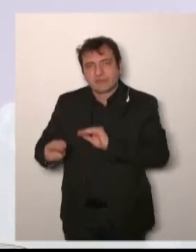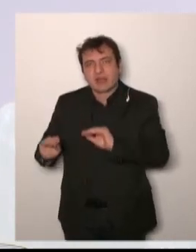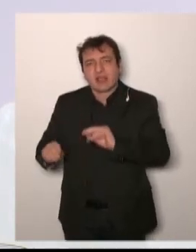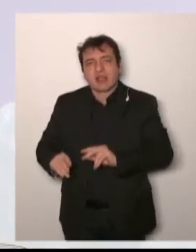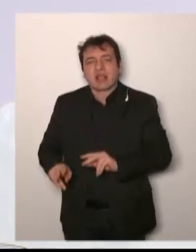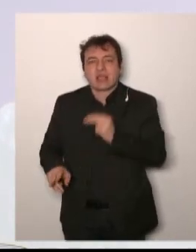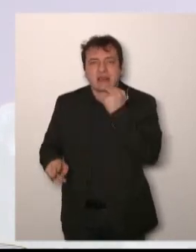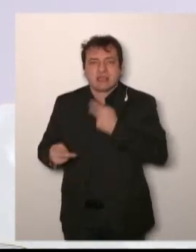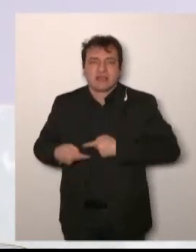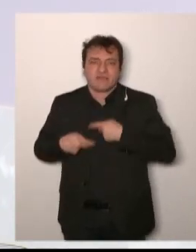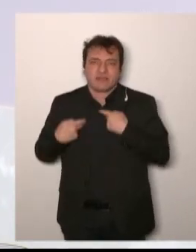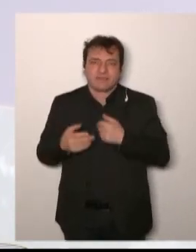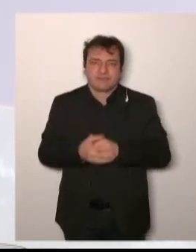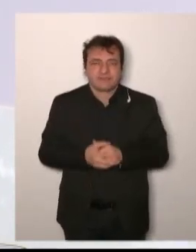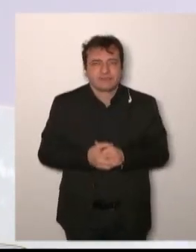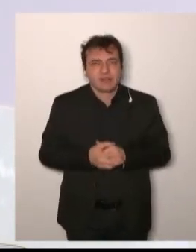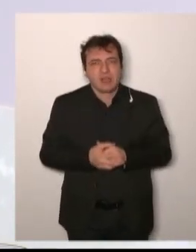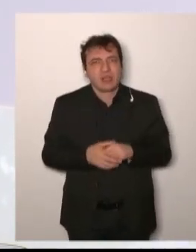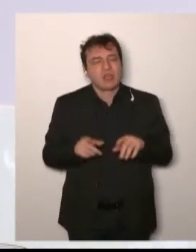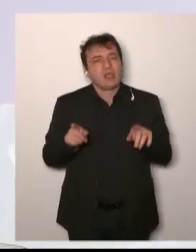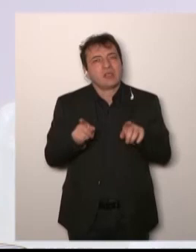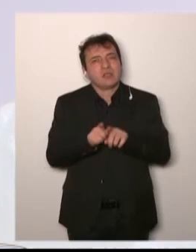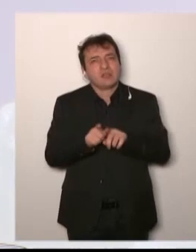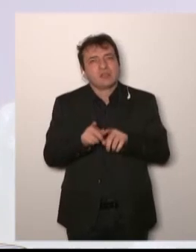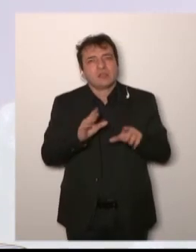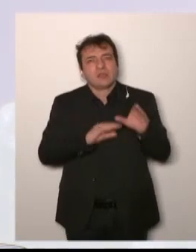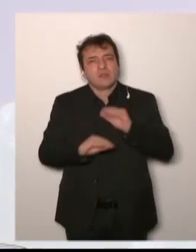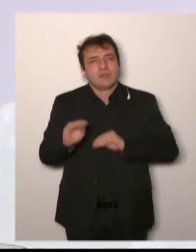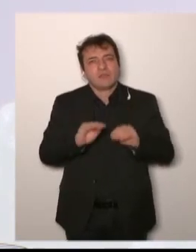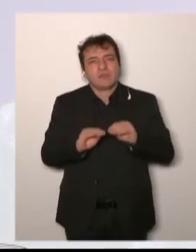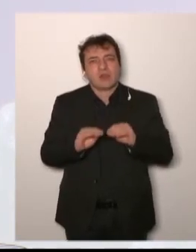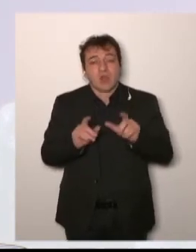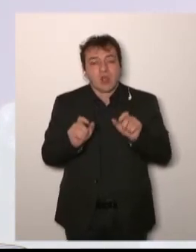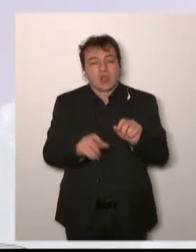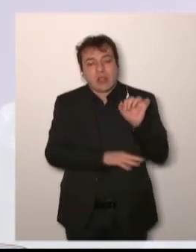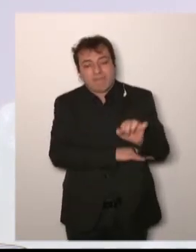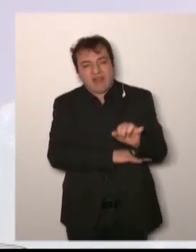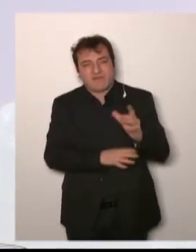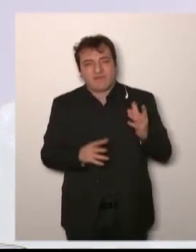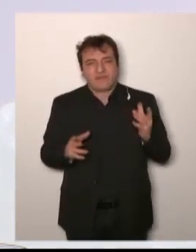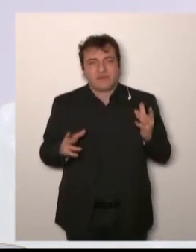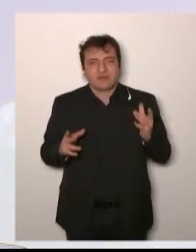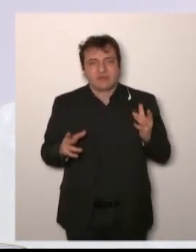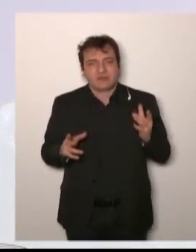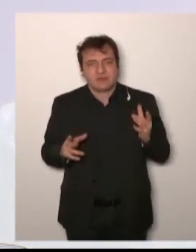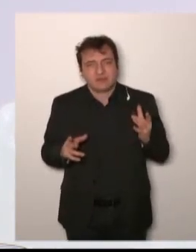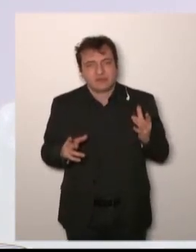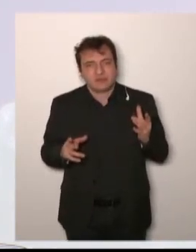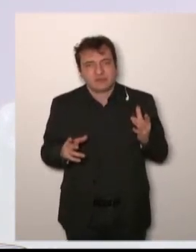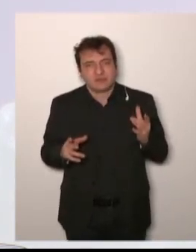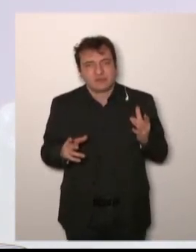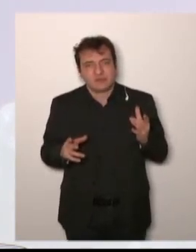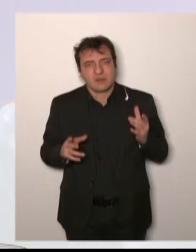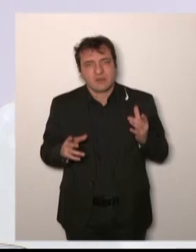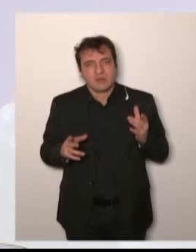Equally, the Europe Beating Cancer Plan will inform the mission's research agenda towards more efficient policymaking. What are the